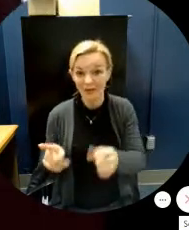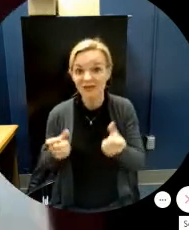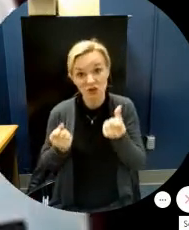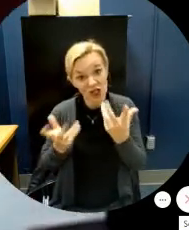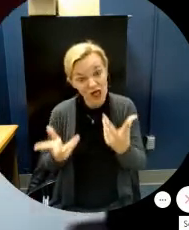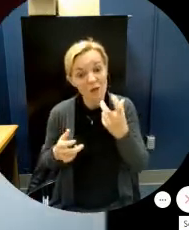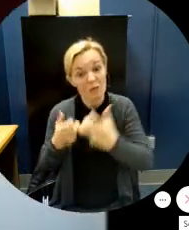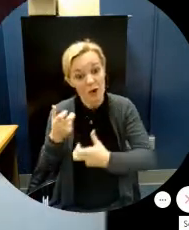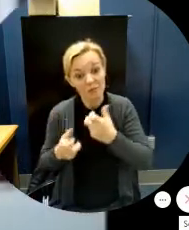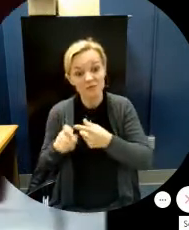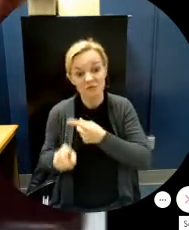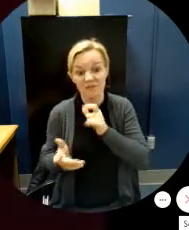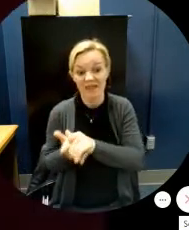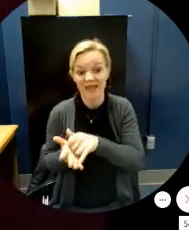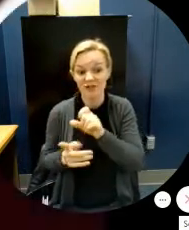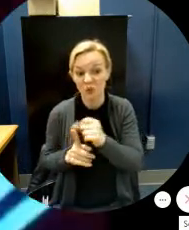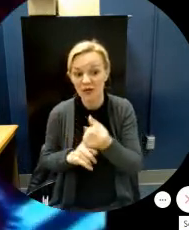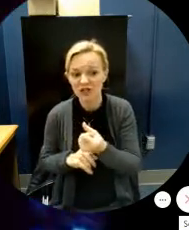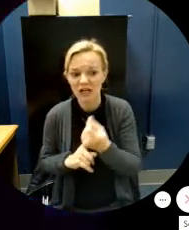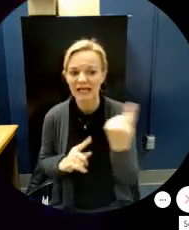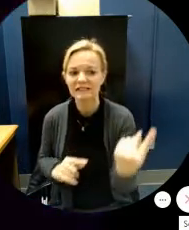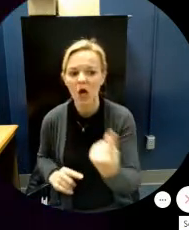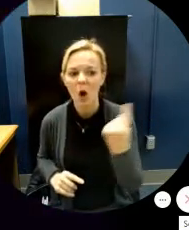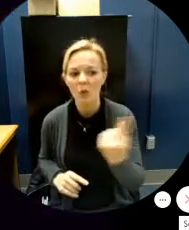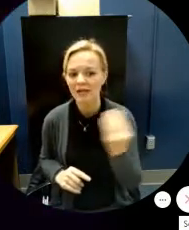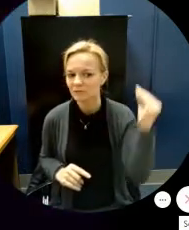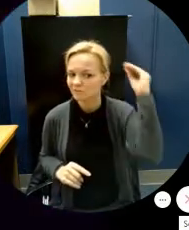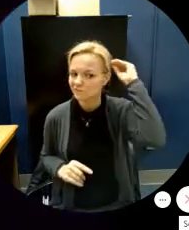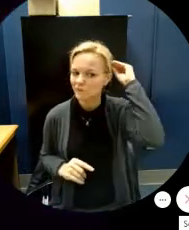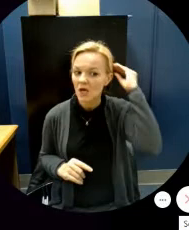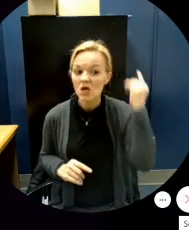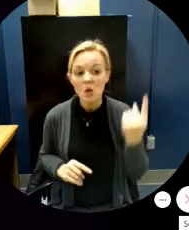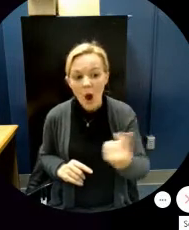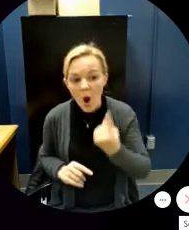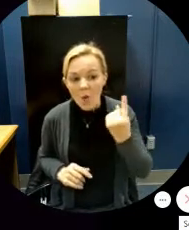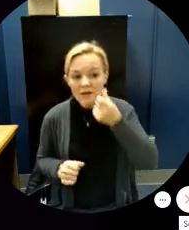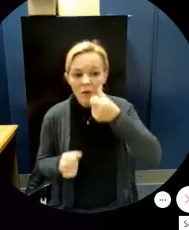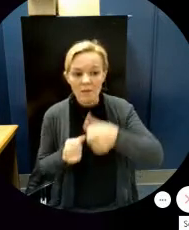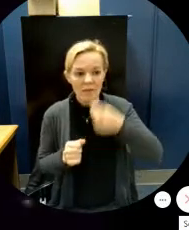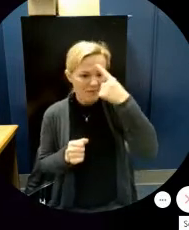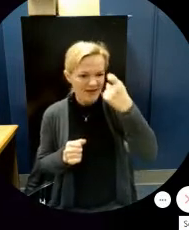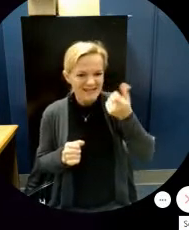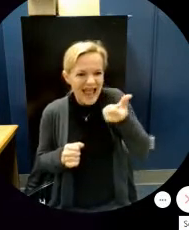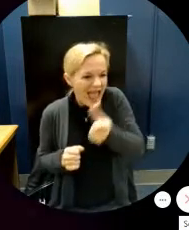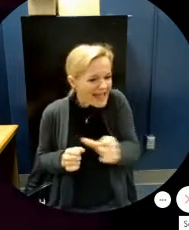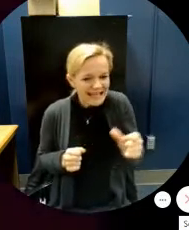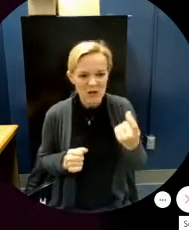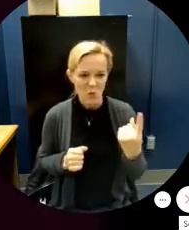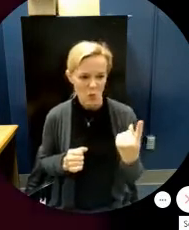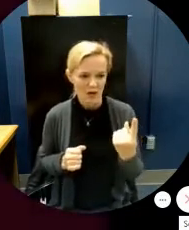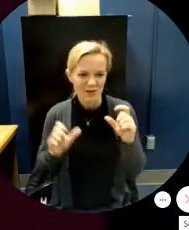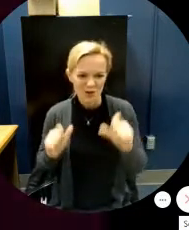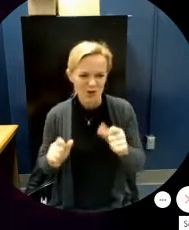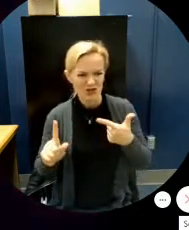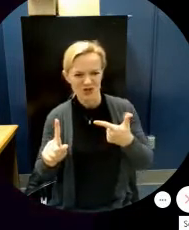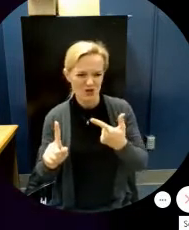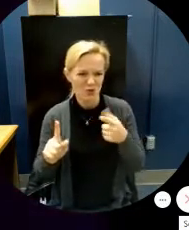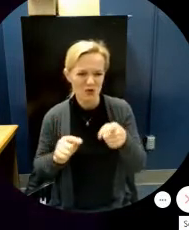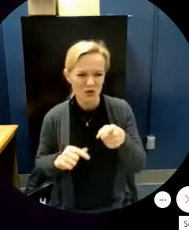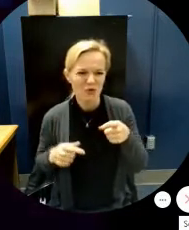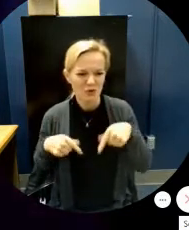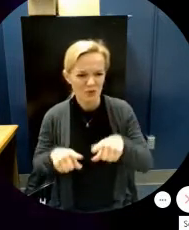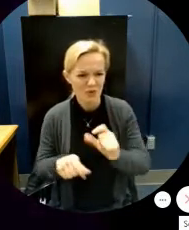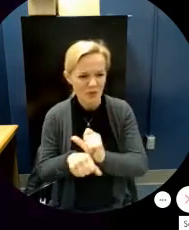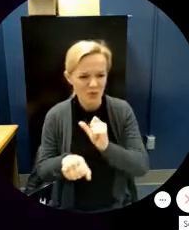Hey, buddy. It's always in the back of your mind. Anybody can shoot you. You got everybody? Well,